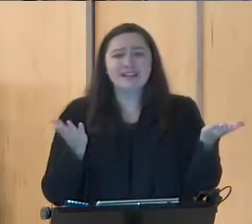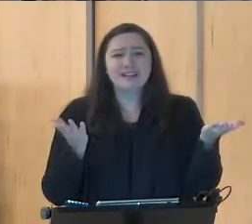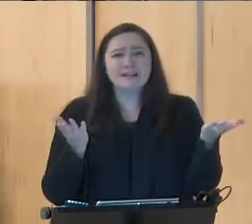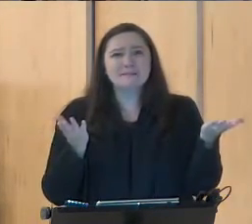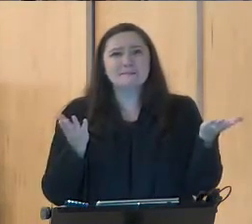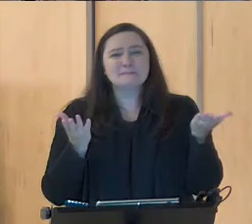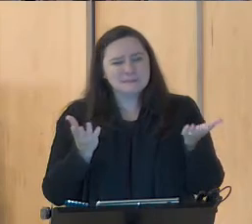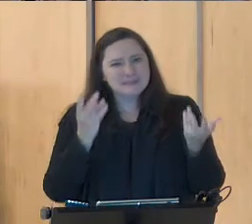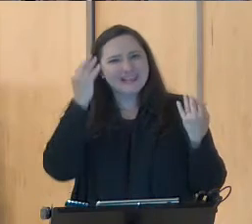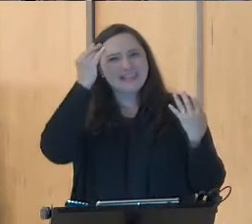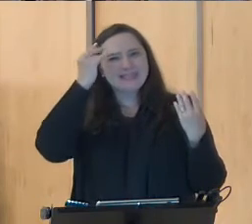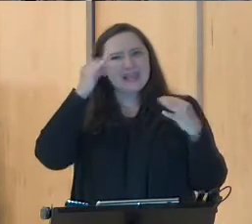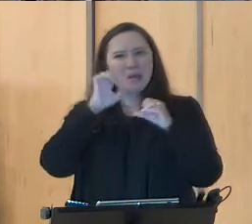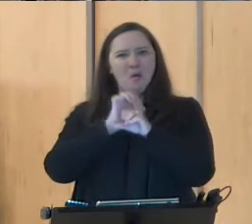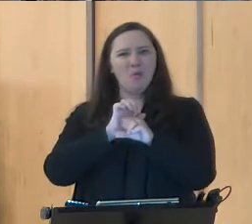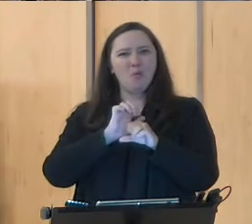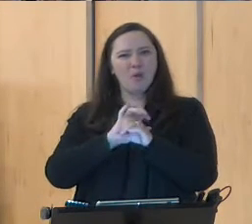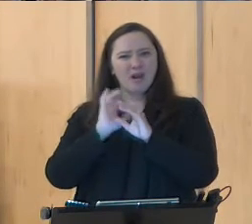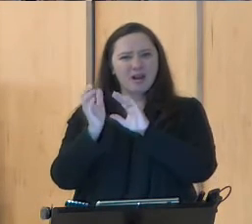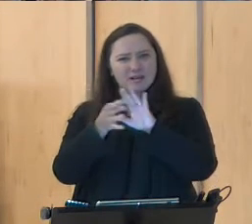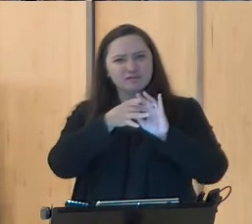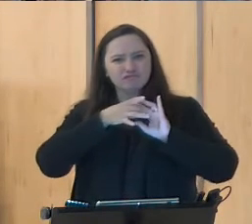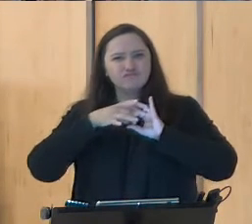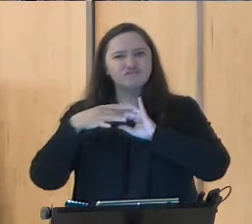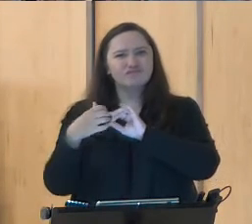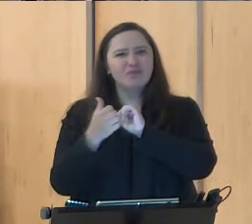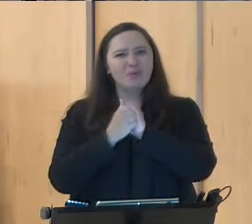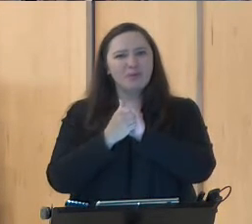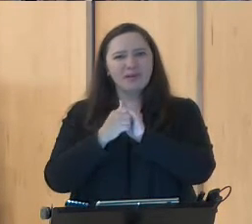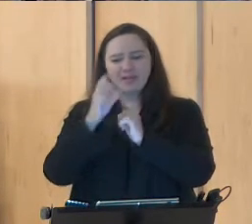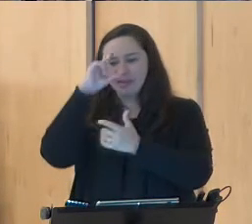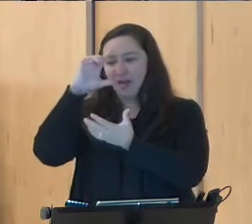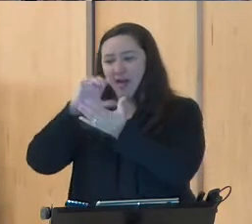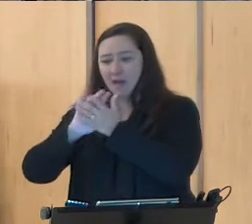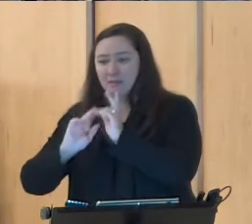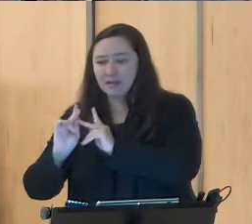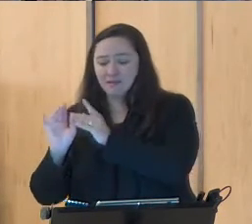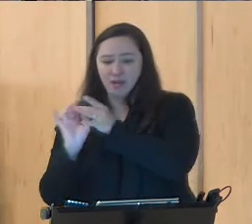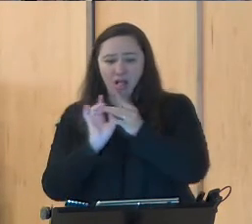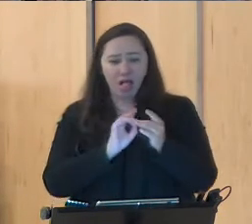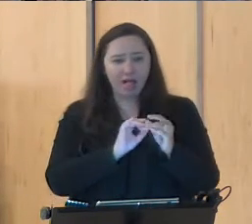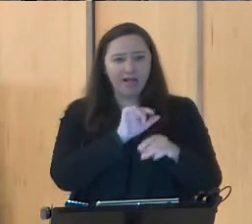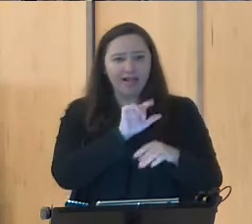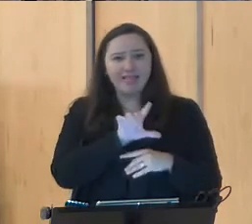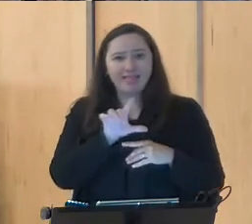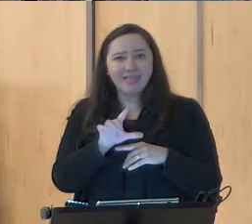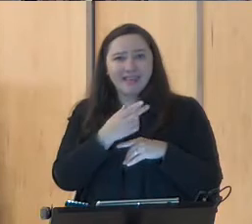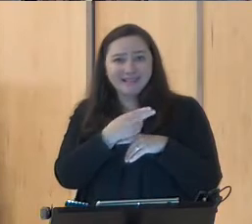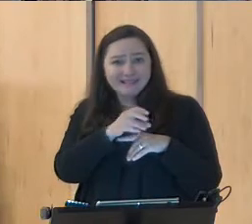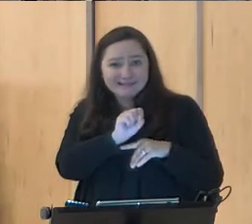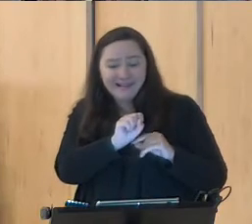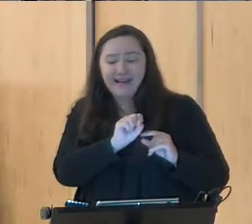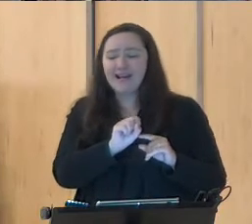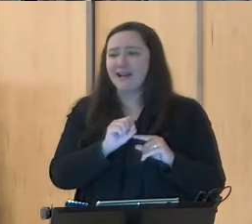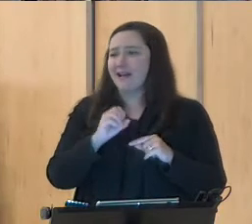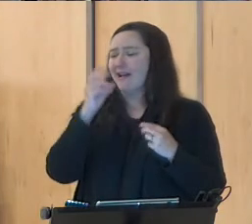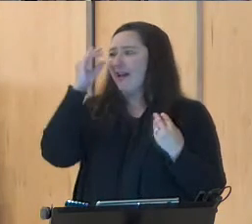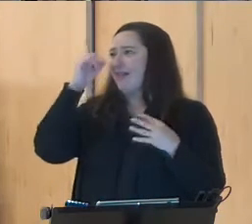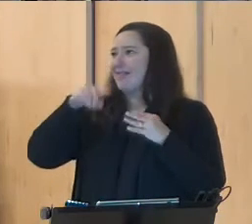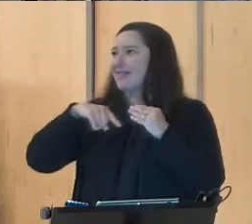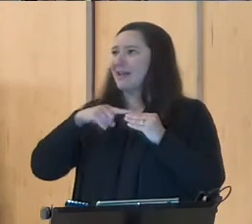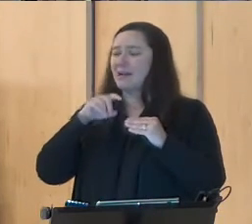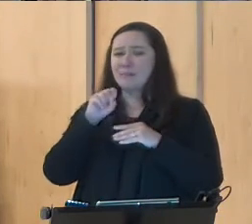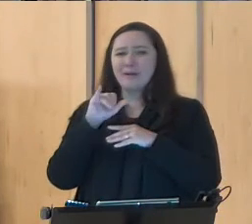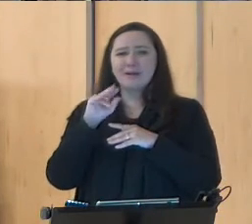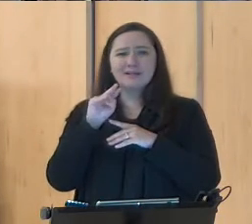the work that we do together with our fellow believers in Lakeside and throughout the Synod, the Lord provides scores